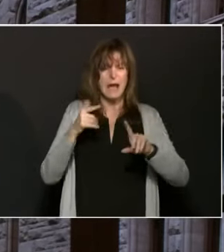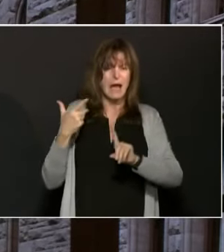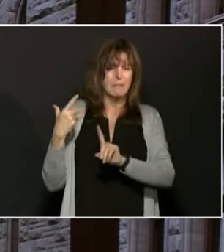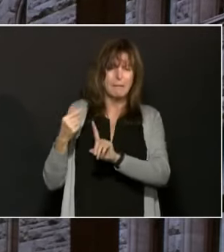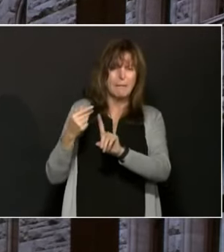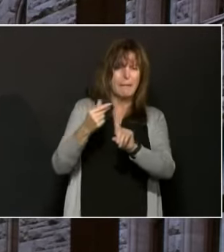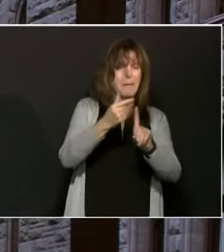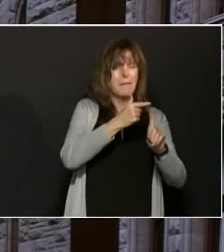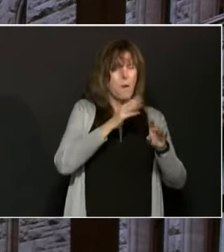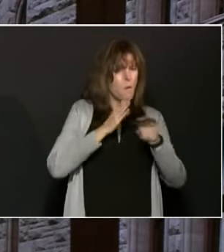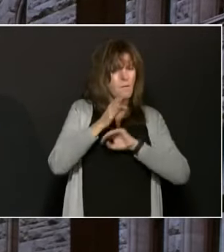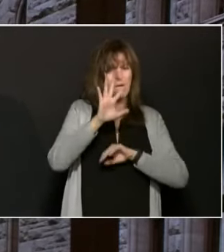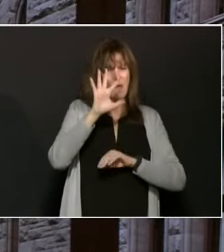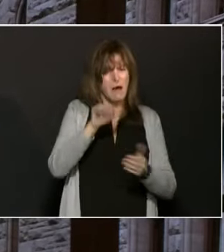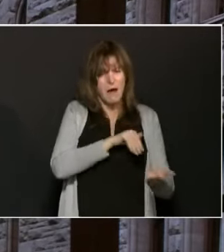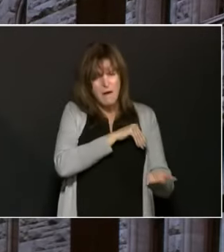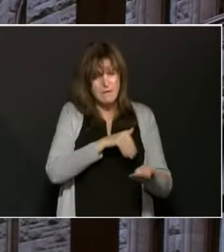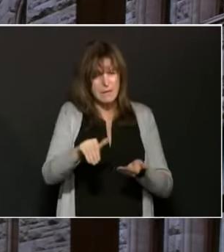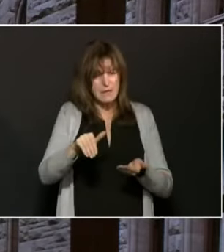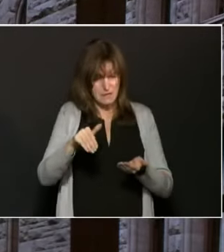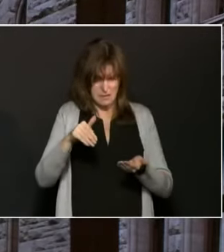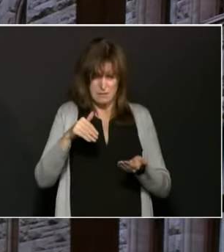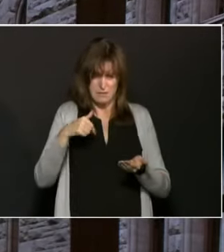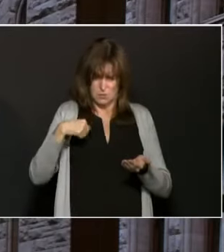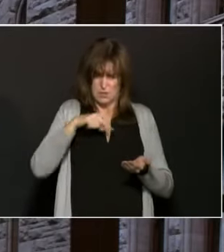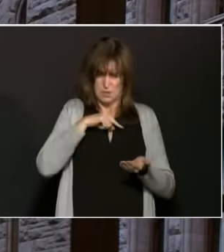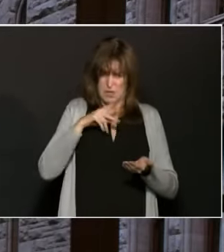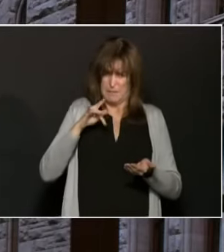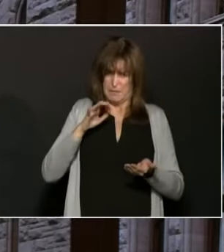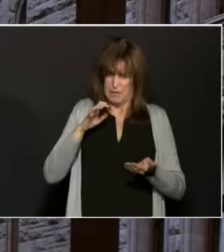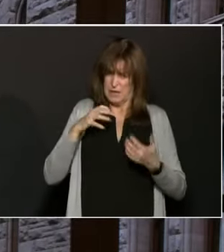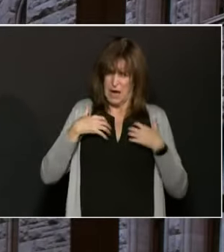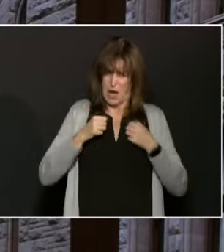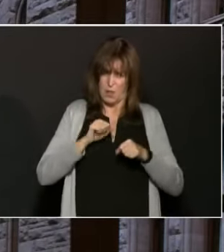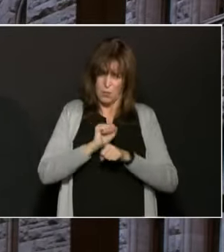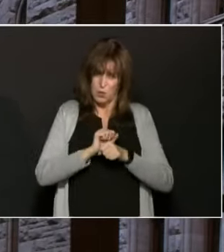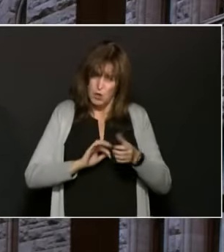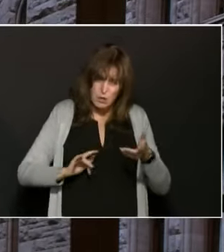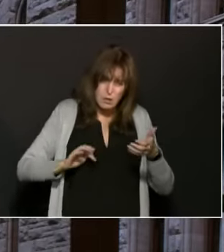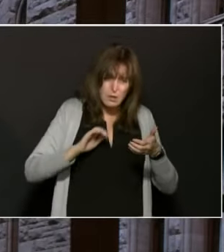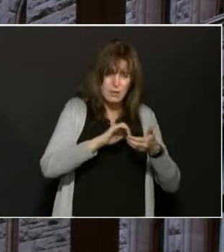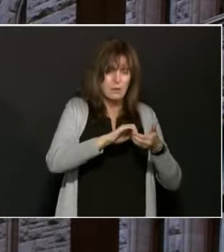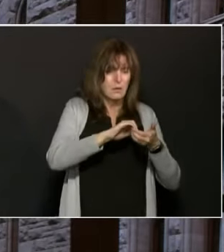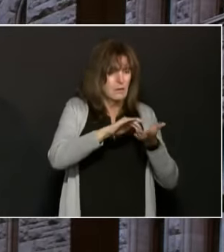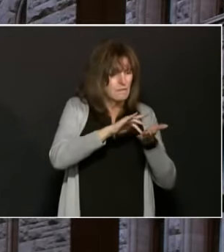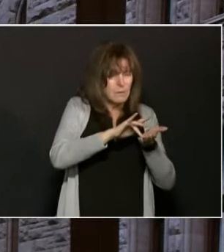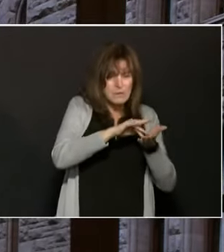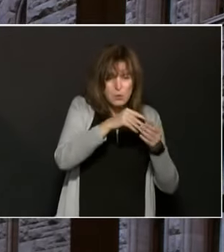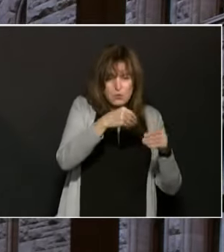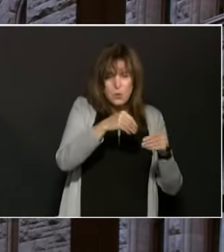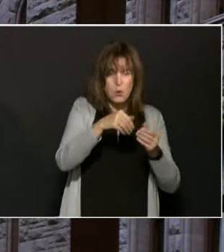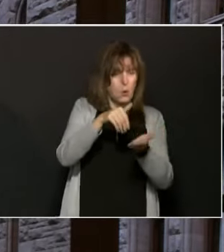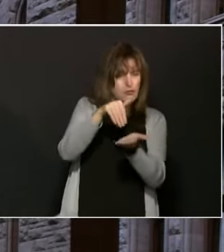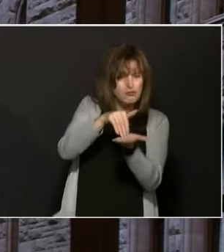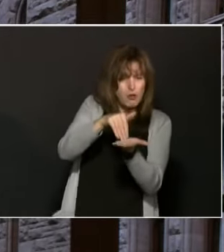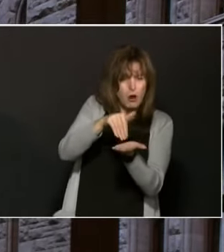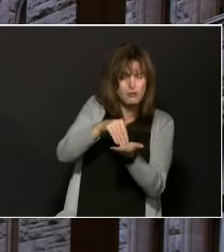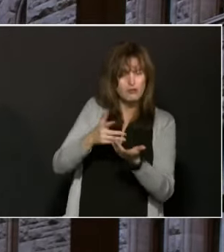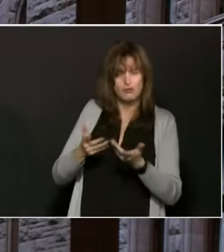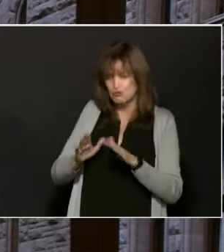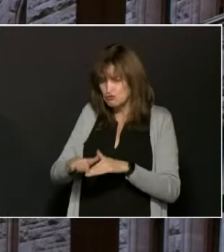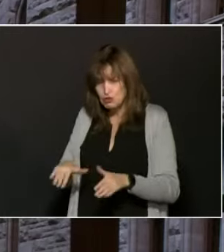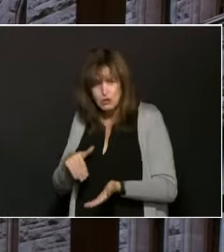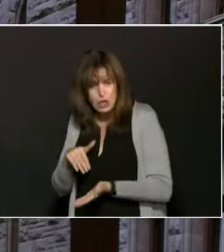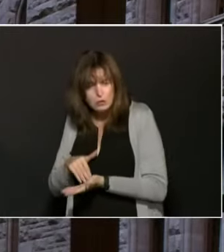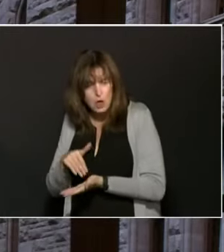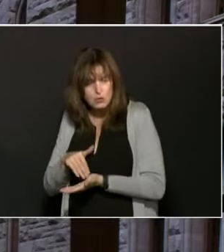province of Ontario, working with our partners, the public health units, with the pharmacy, with the primary care doctors, with the pediatricians. And